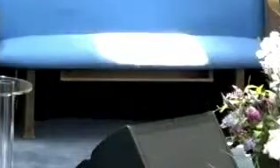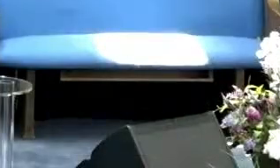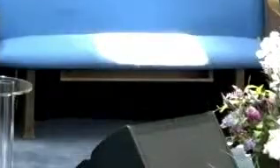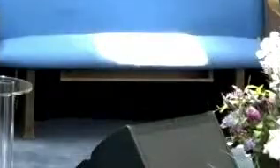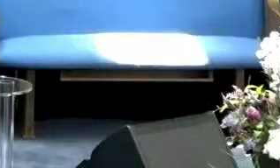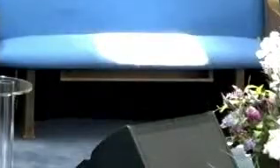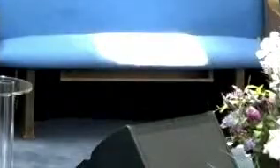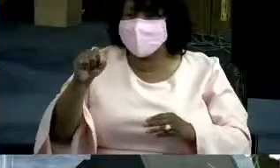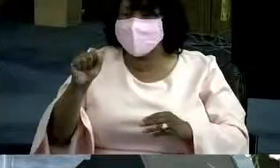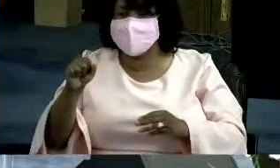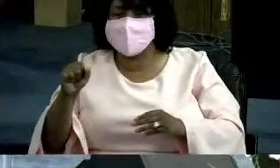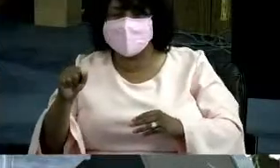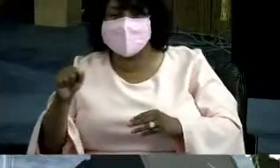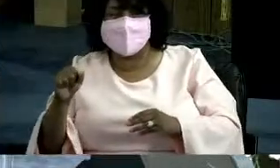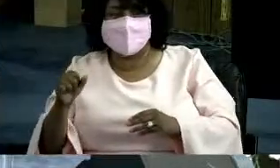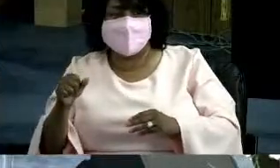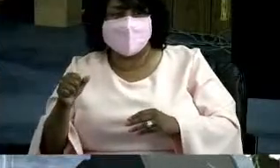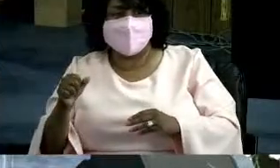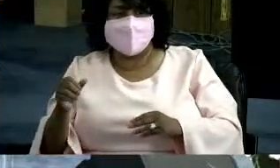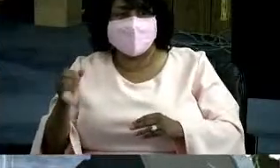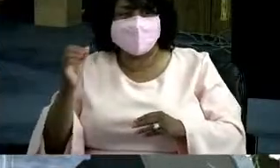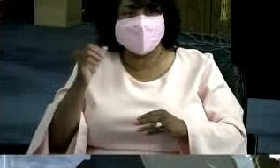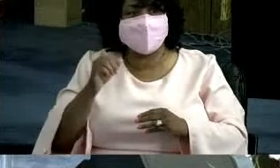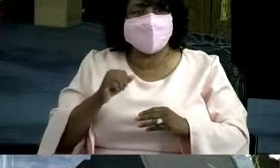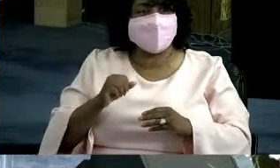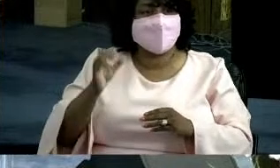over, yeah.